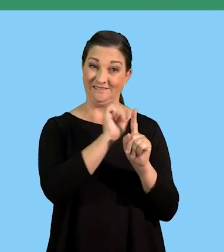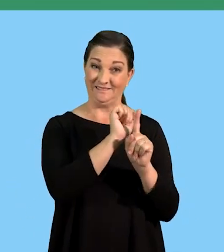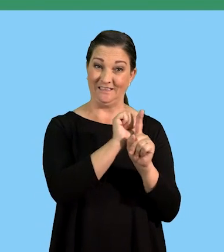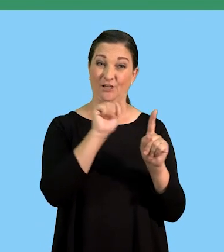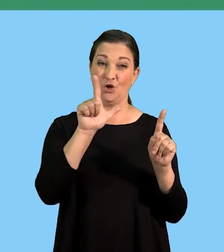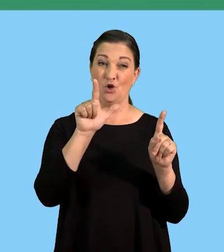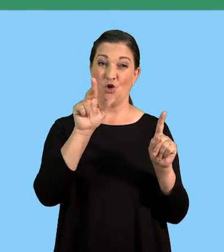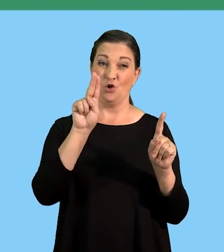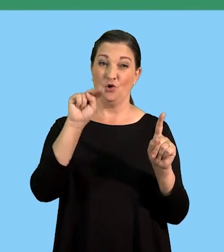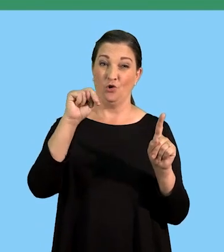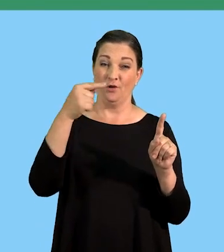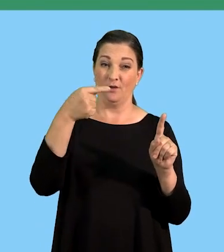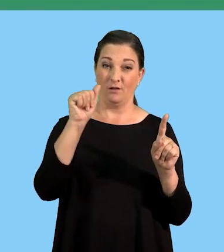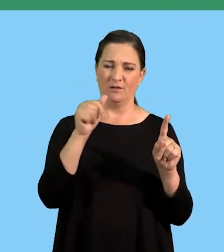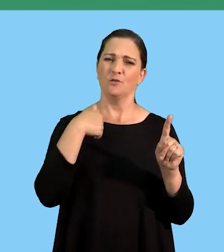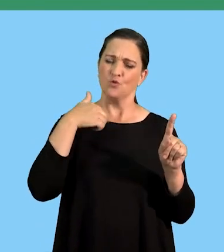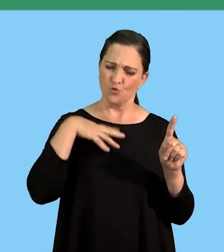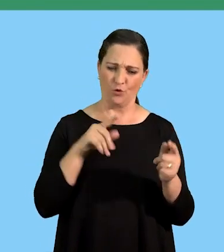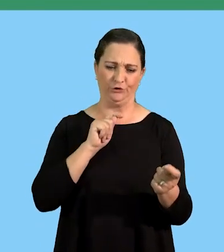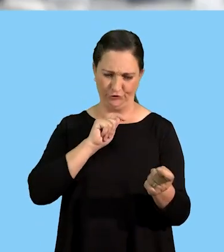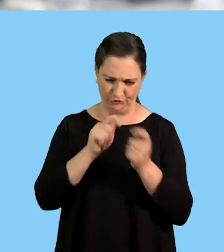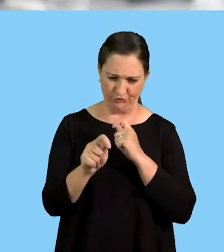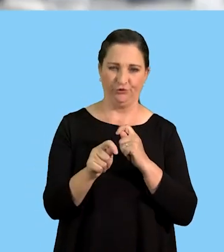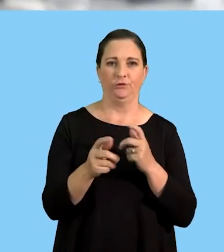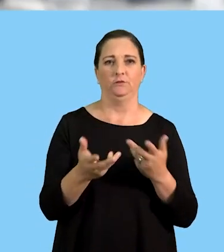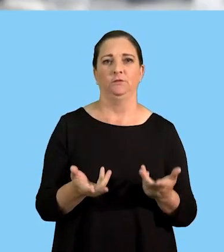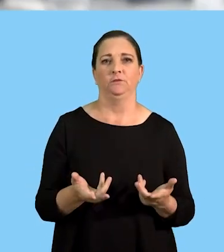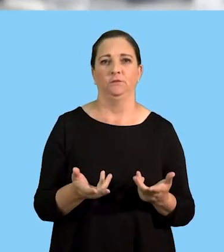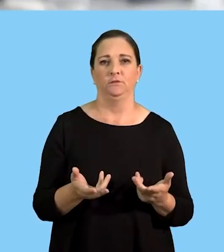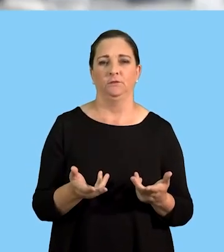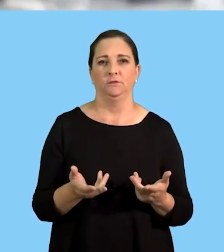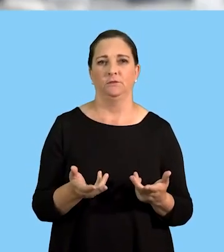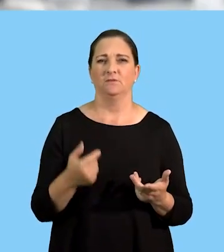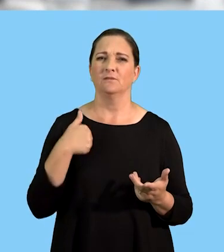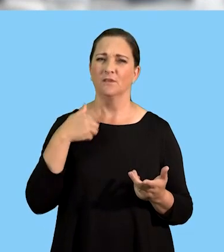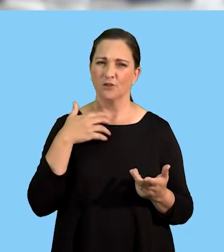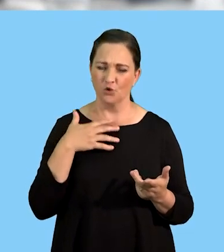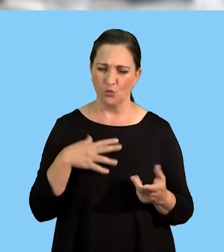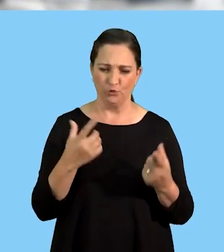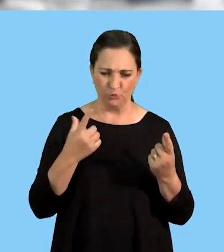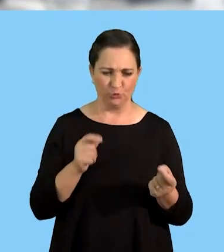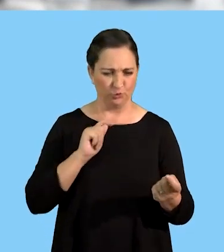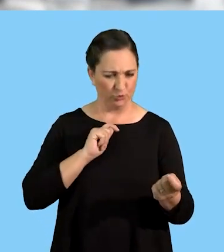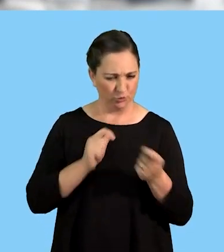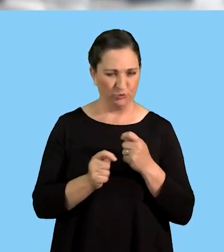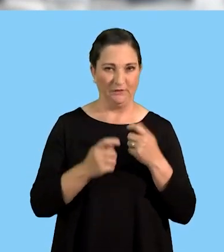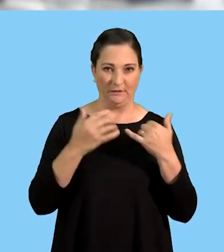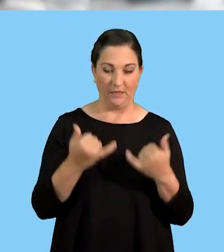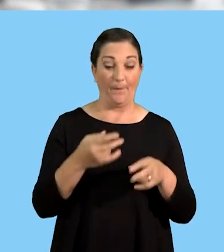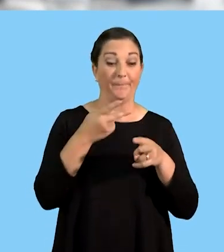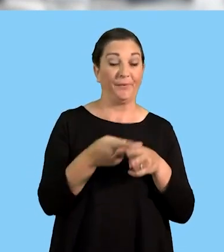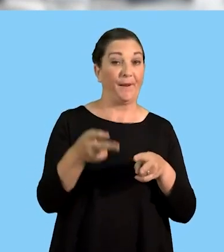Lunga wants to change and wants to do the change in a very, very constructive way